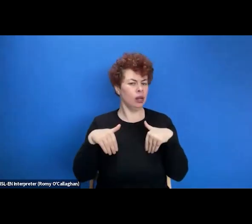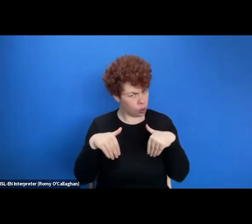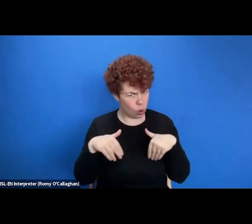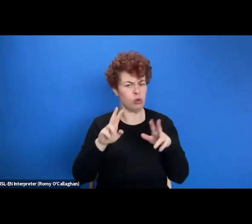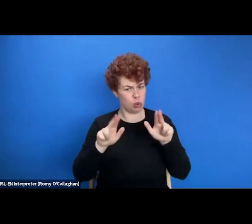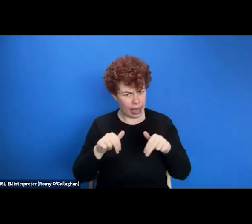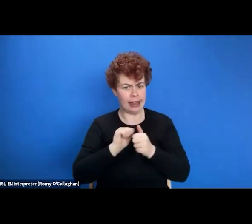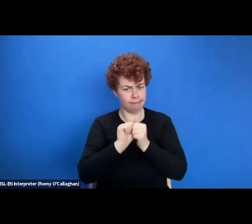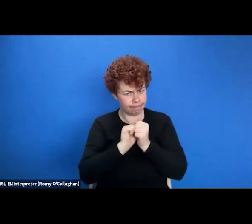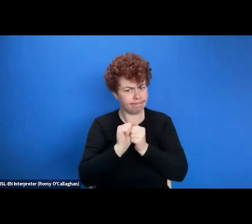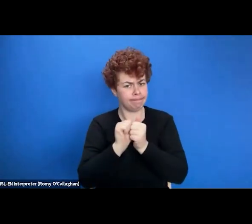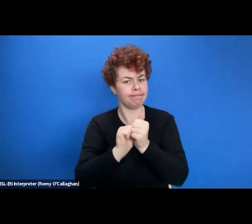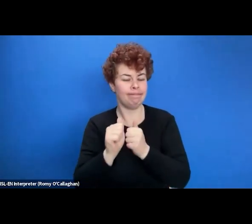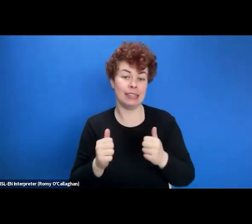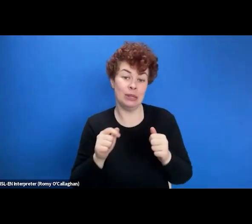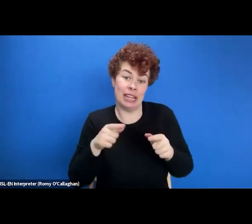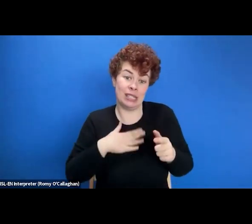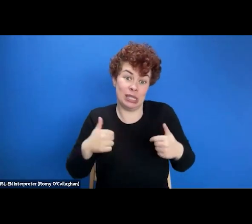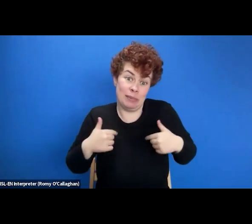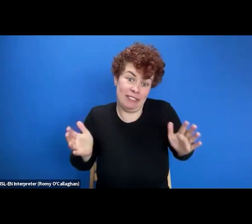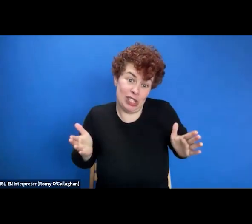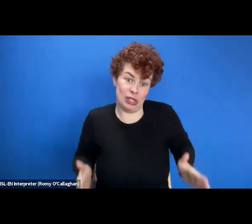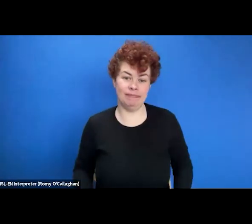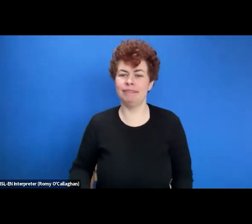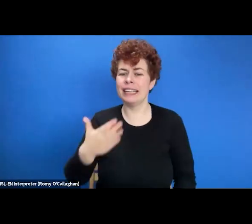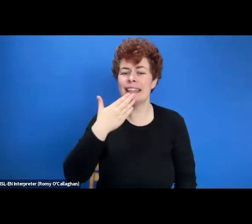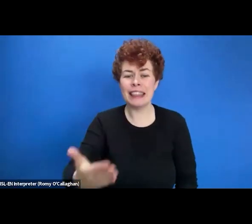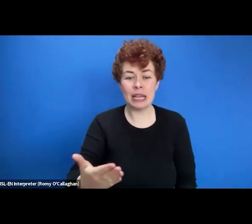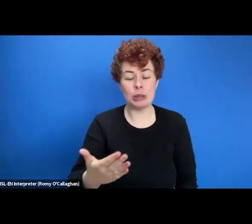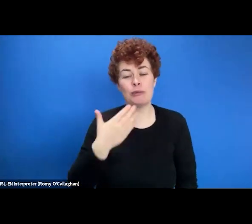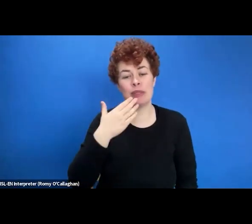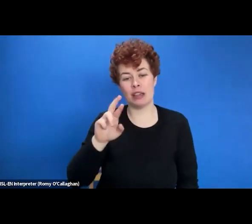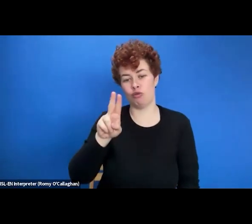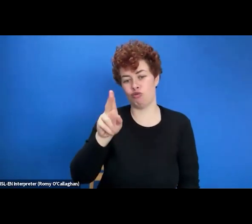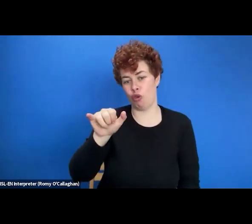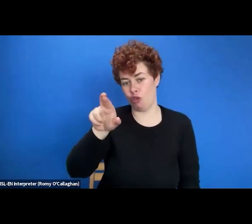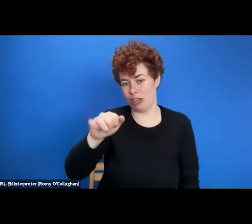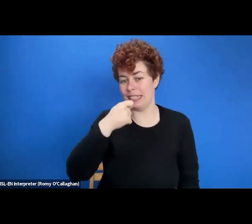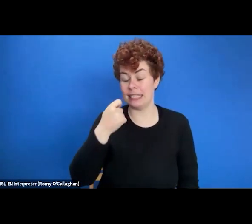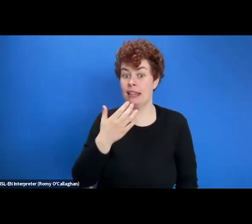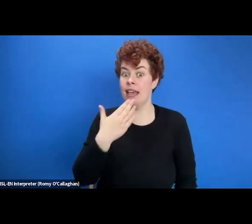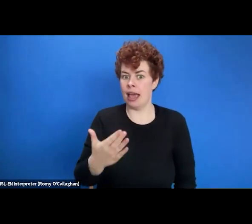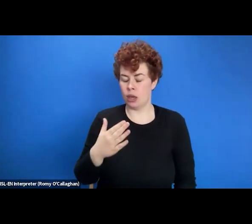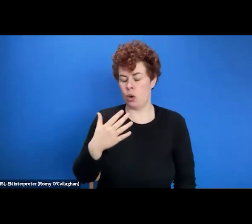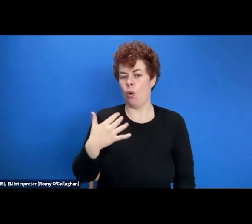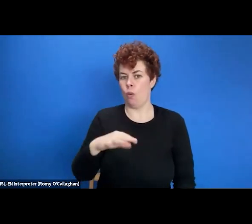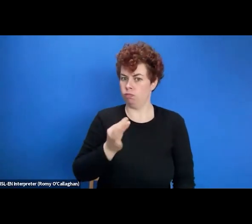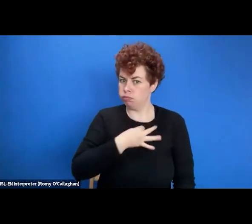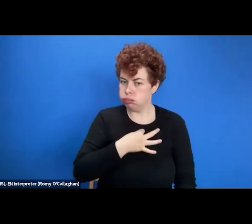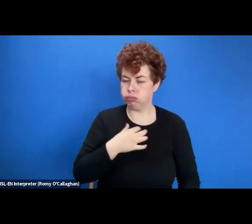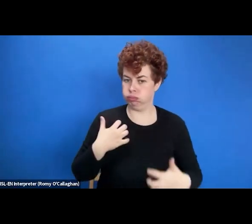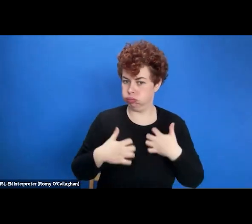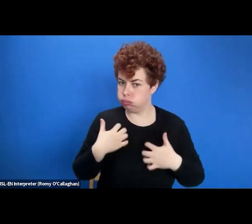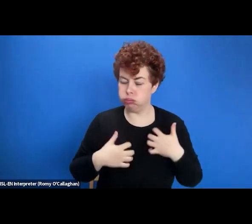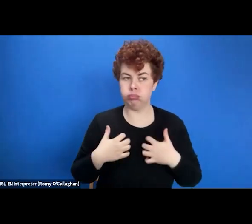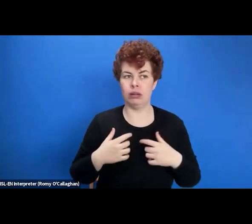back. That's just me. Absolutely. Thank you so much. That was really, really comprehensive, and it's really fascinating to hear about